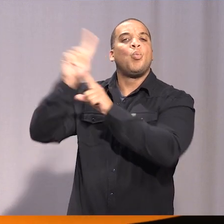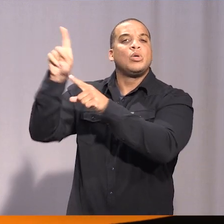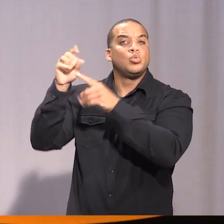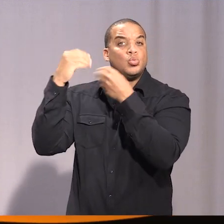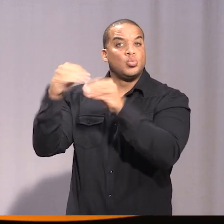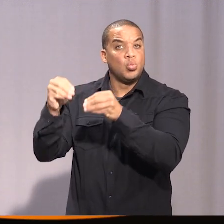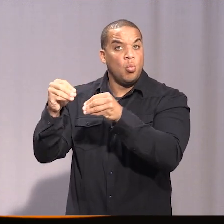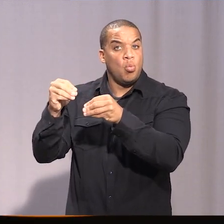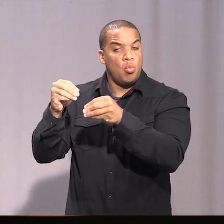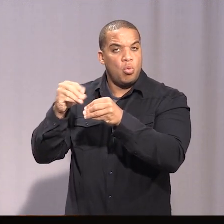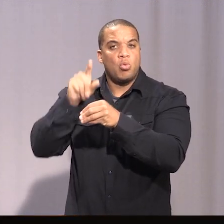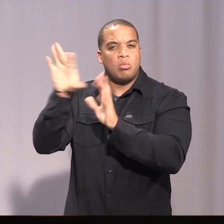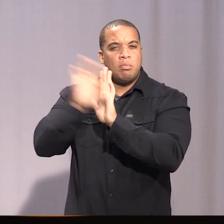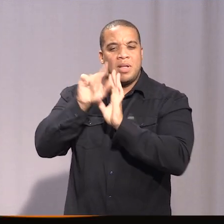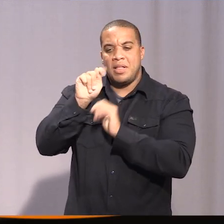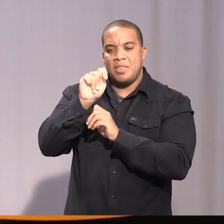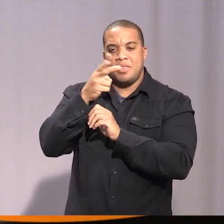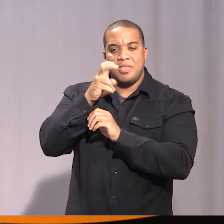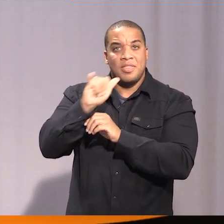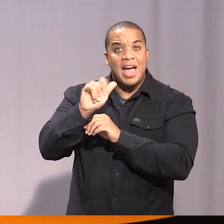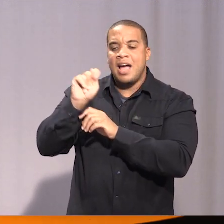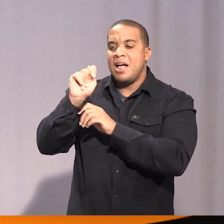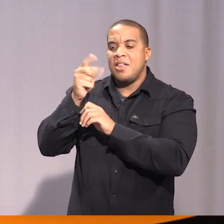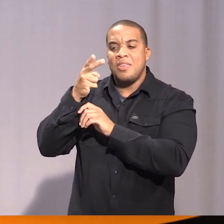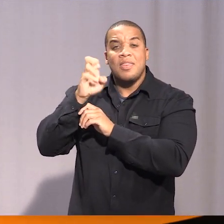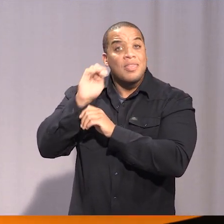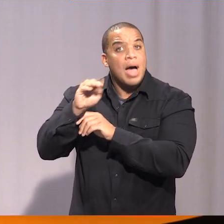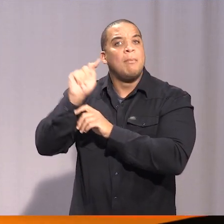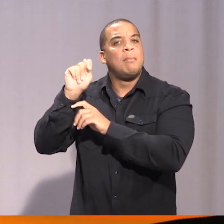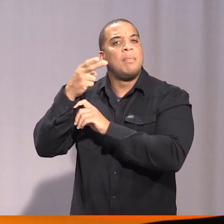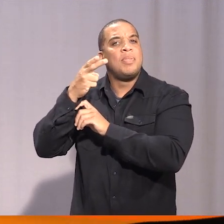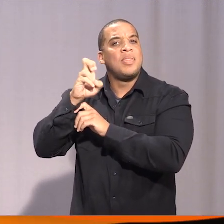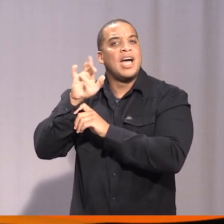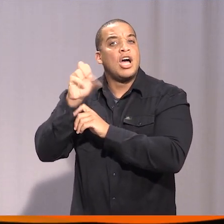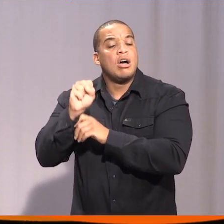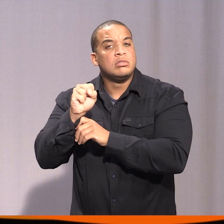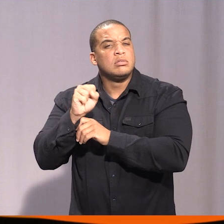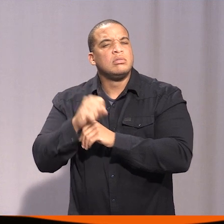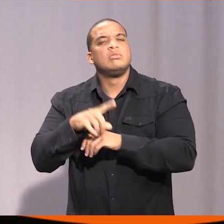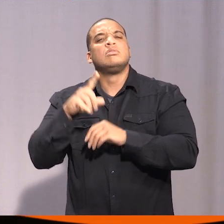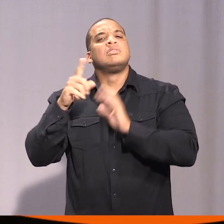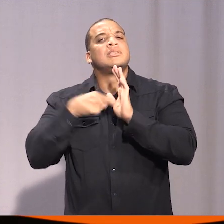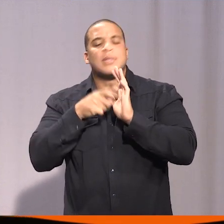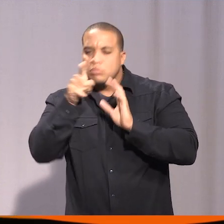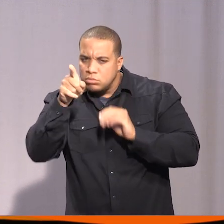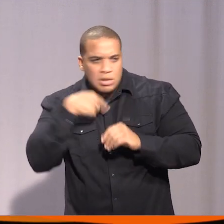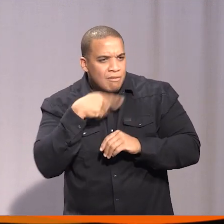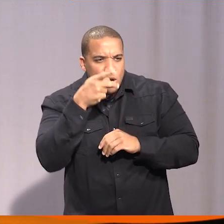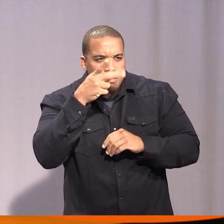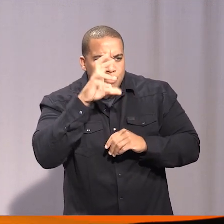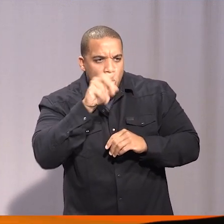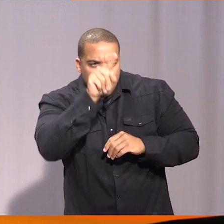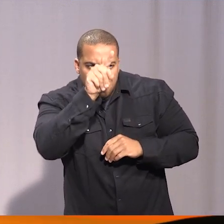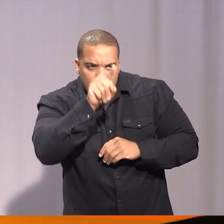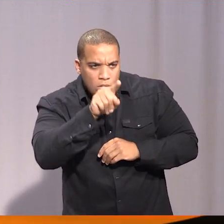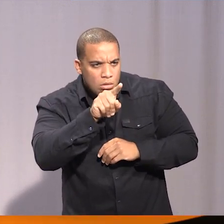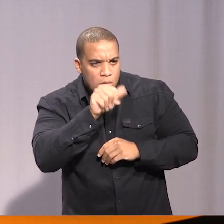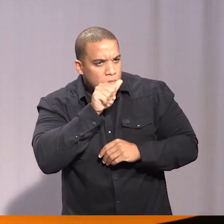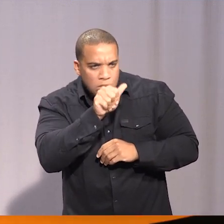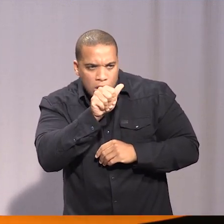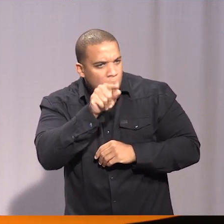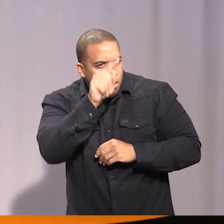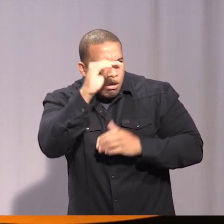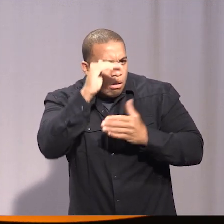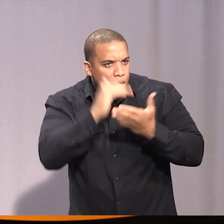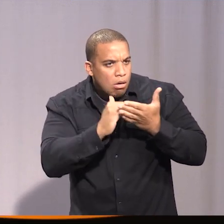would select they, them, theirs. If there's a pronoun that is not listed but you feel fits you better, you're